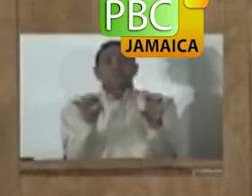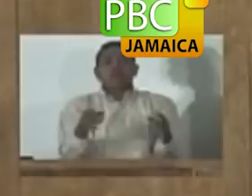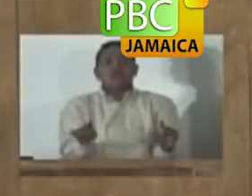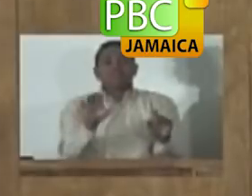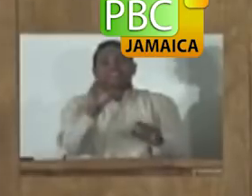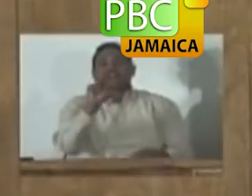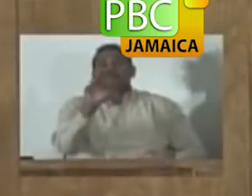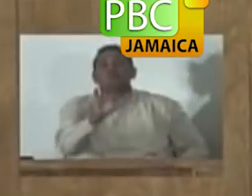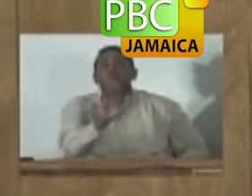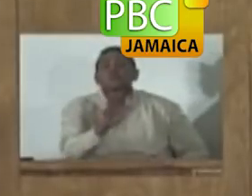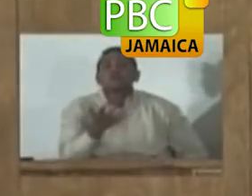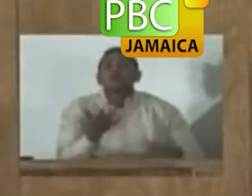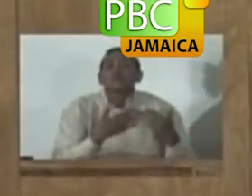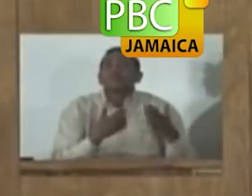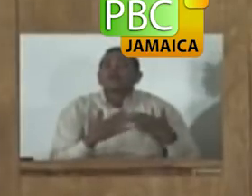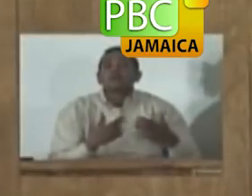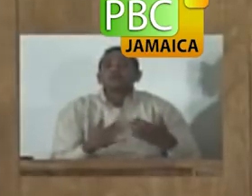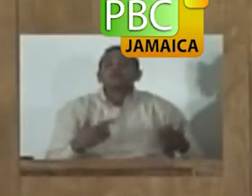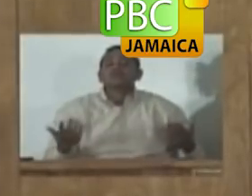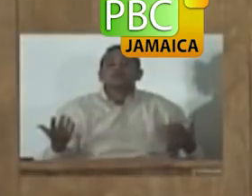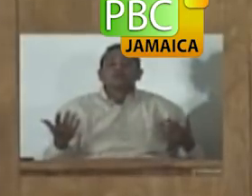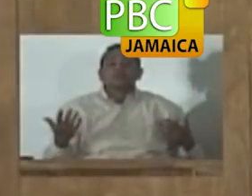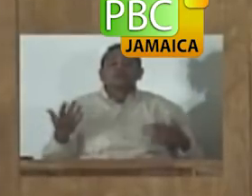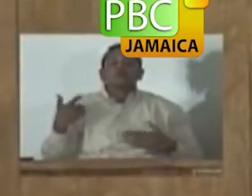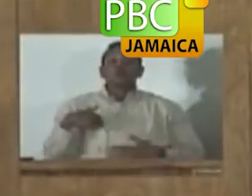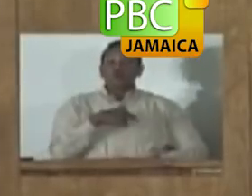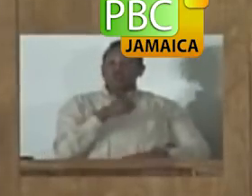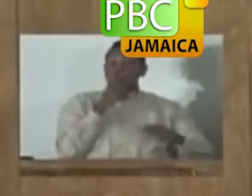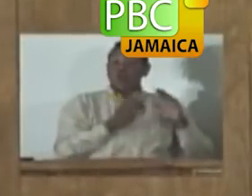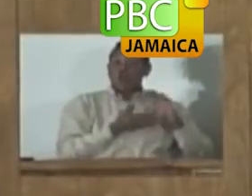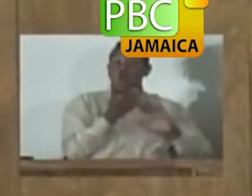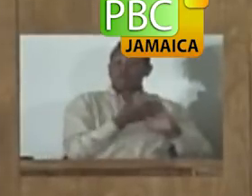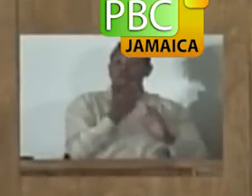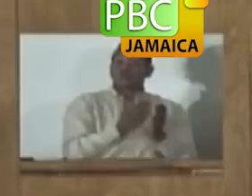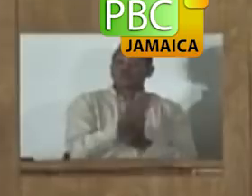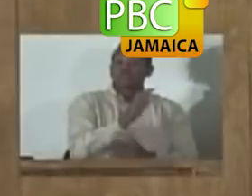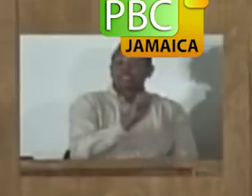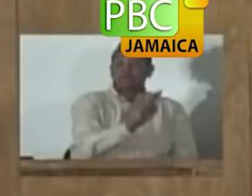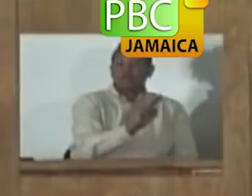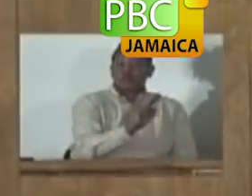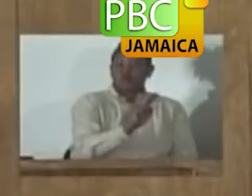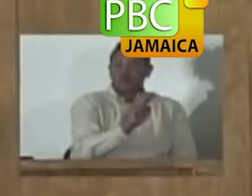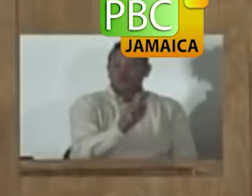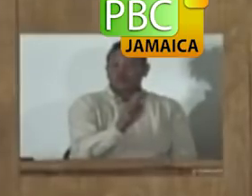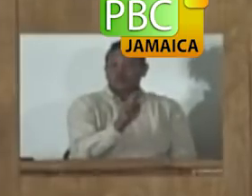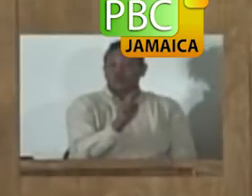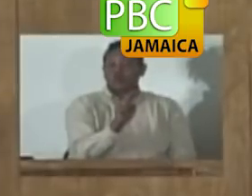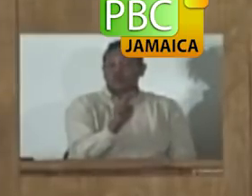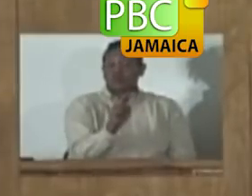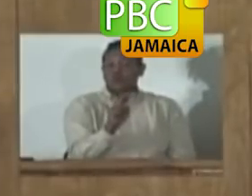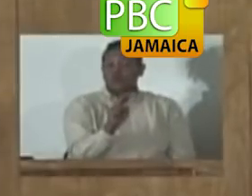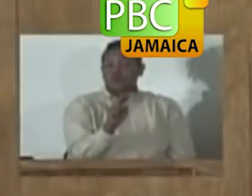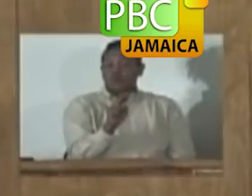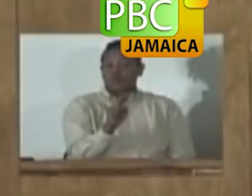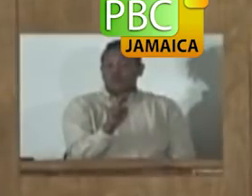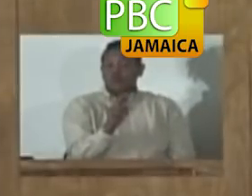CMU, whether or not we're operating through CMU, a kickback